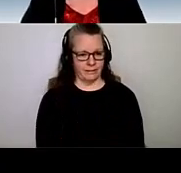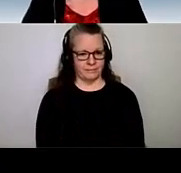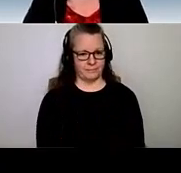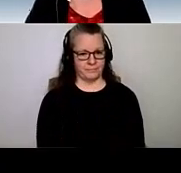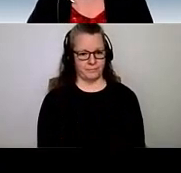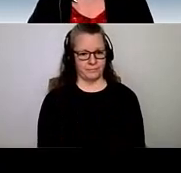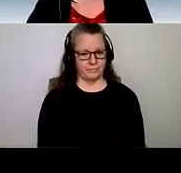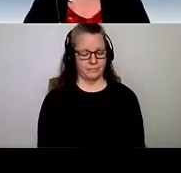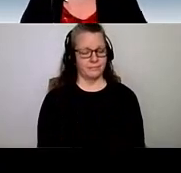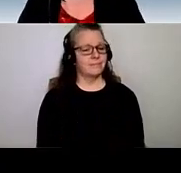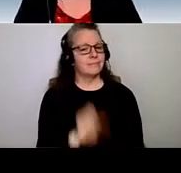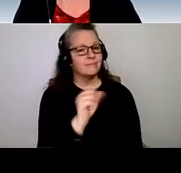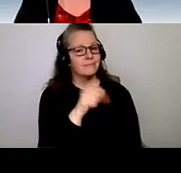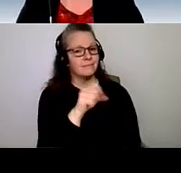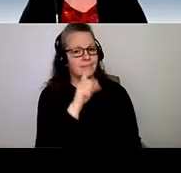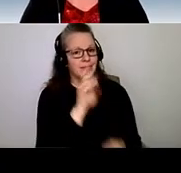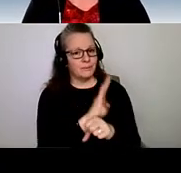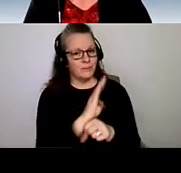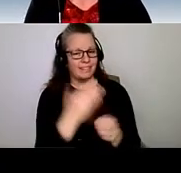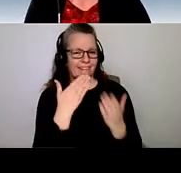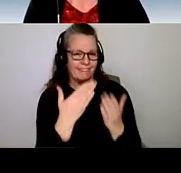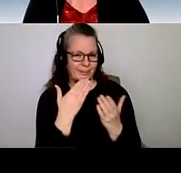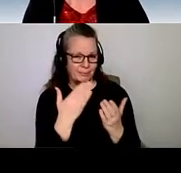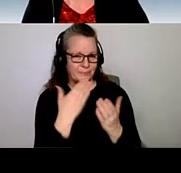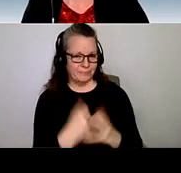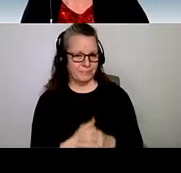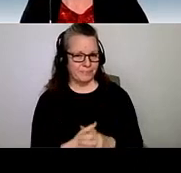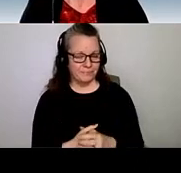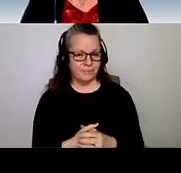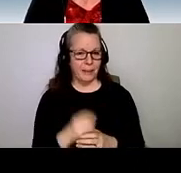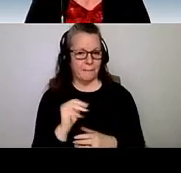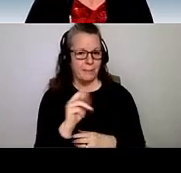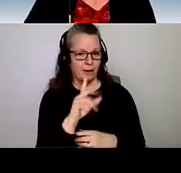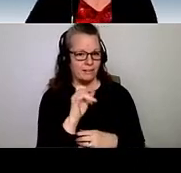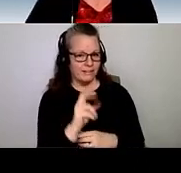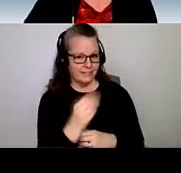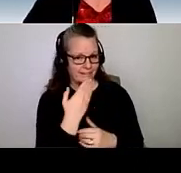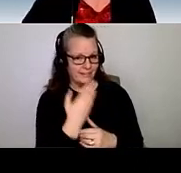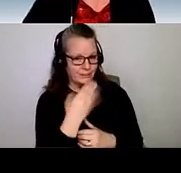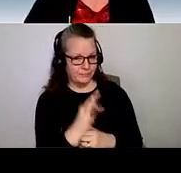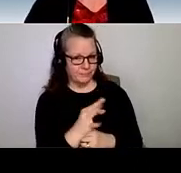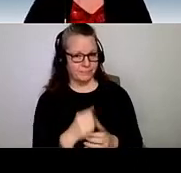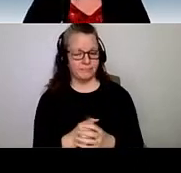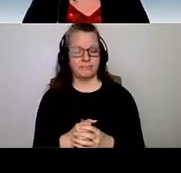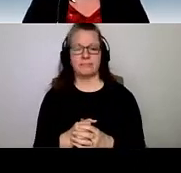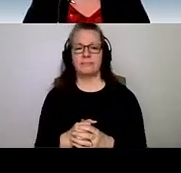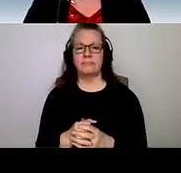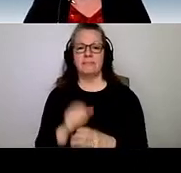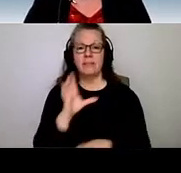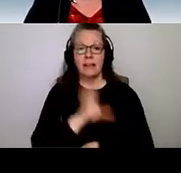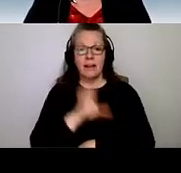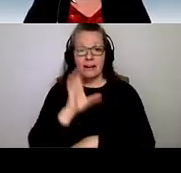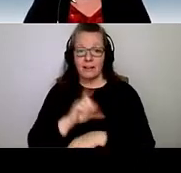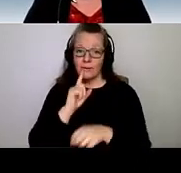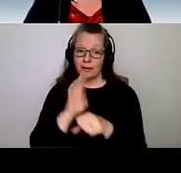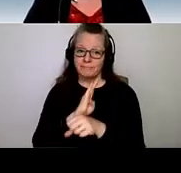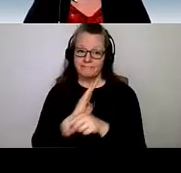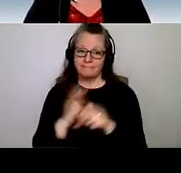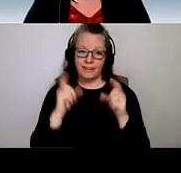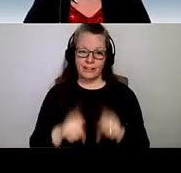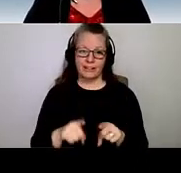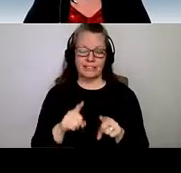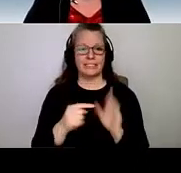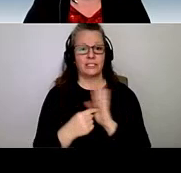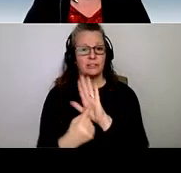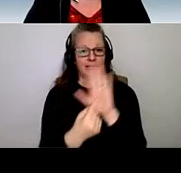Yeah, absolutely. Thank you, Marilyn. So Colorado certainly agrees that,